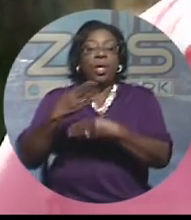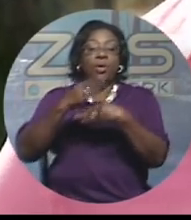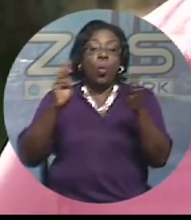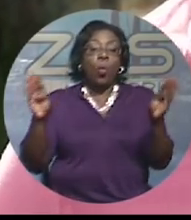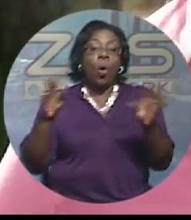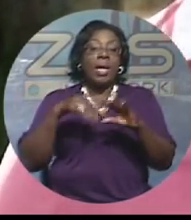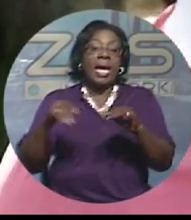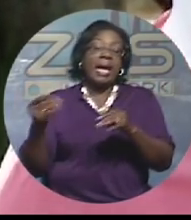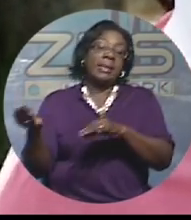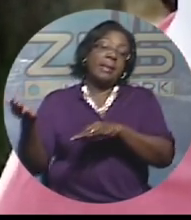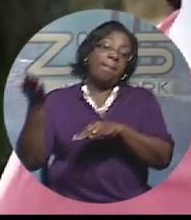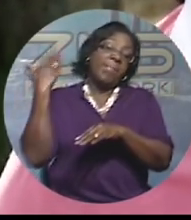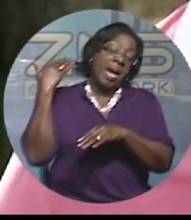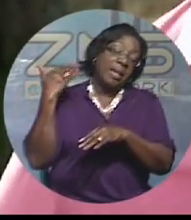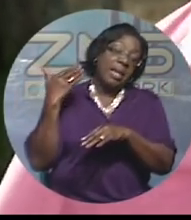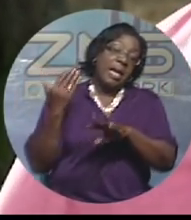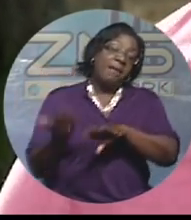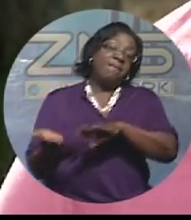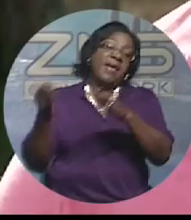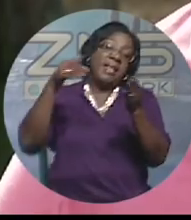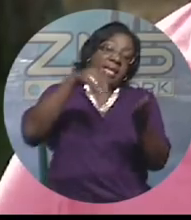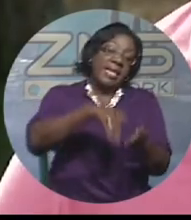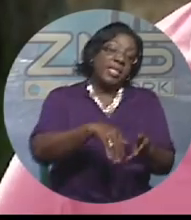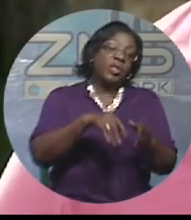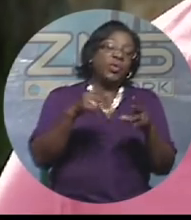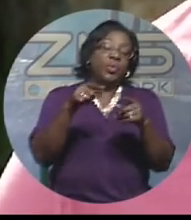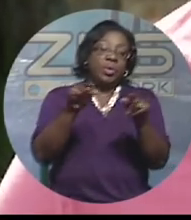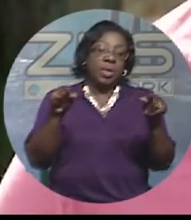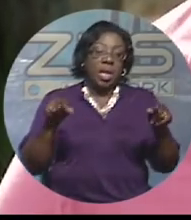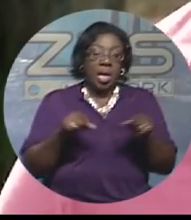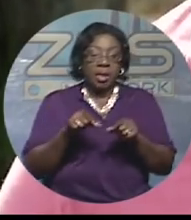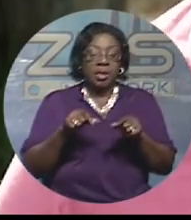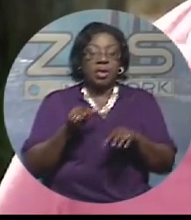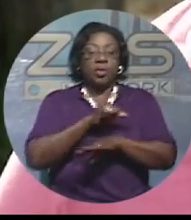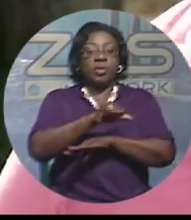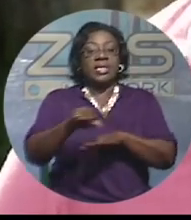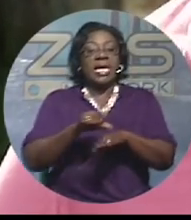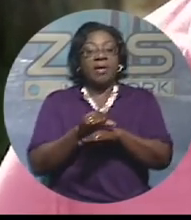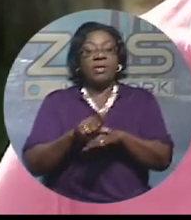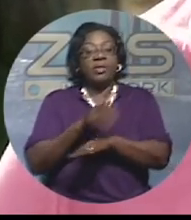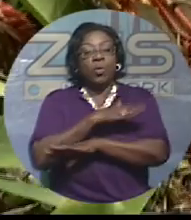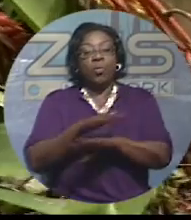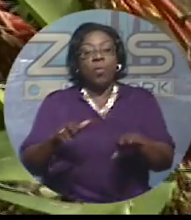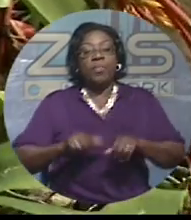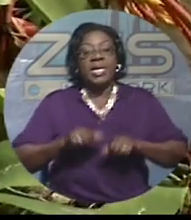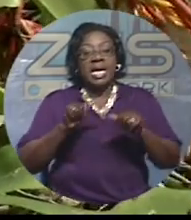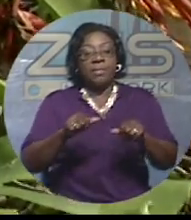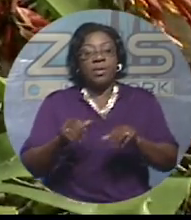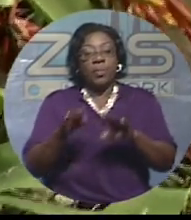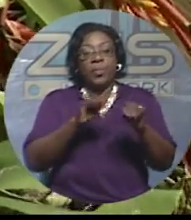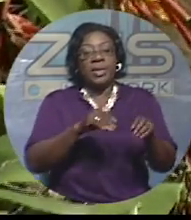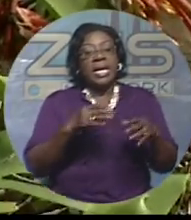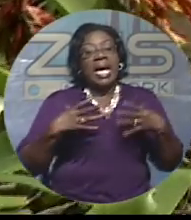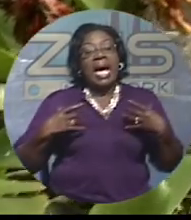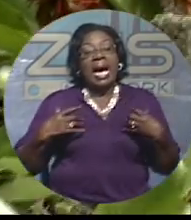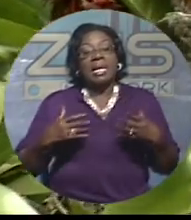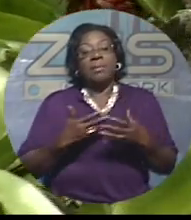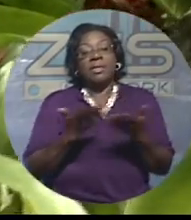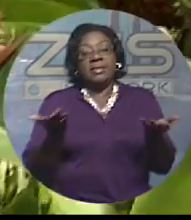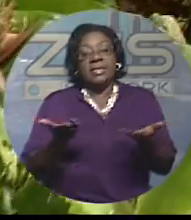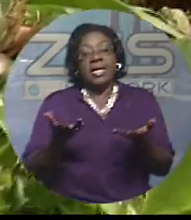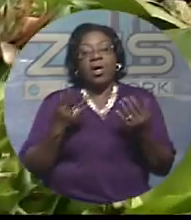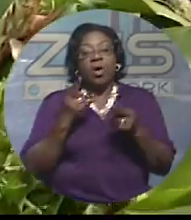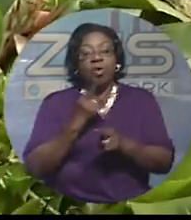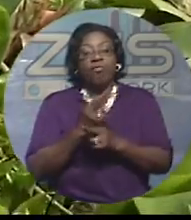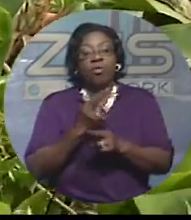back actually fell into some of the exhibits, so in those areas we won't be able to put any animals back in those places right